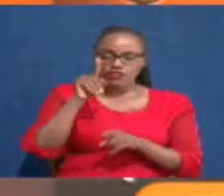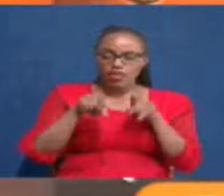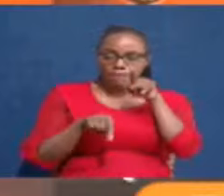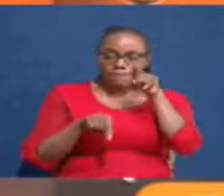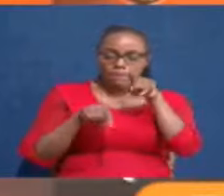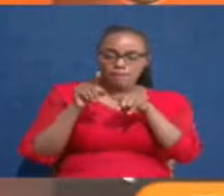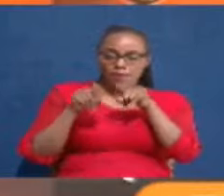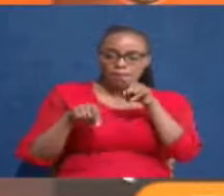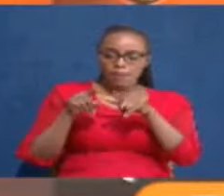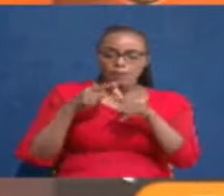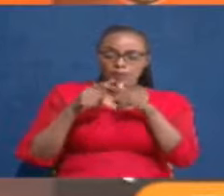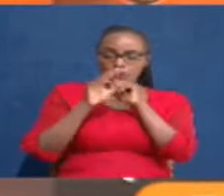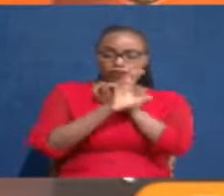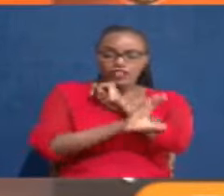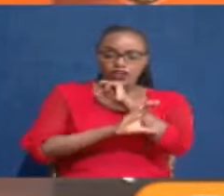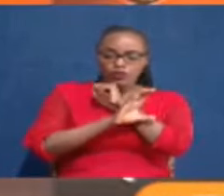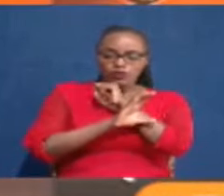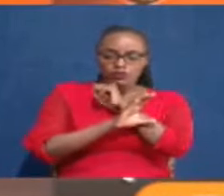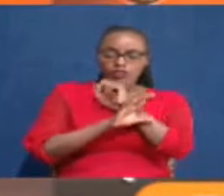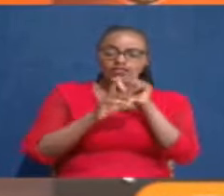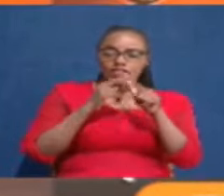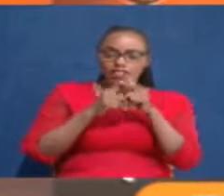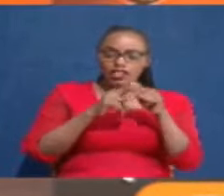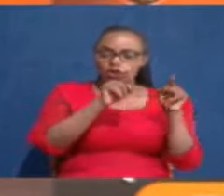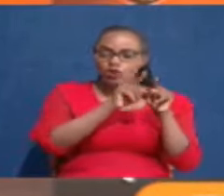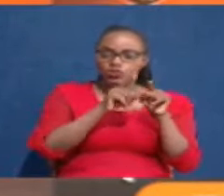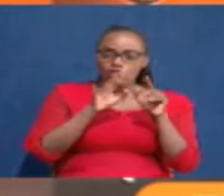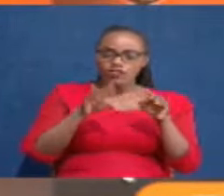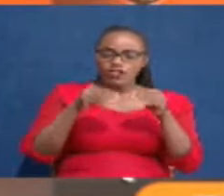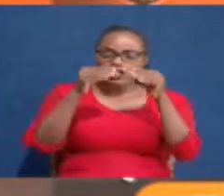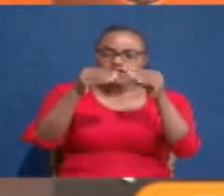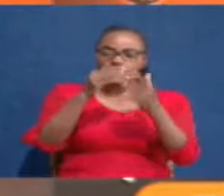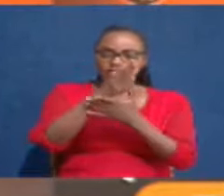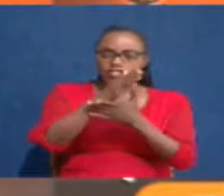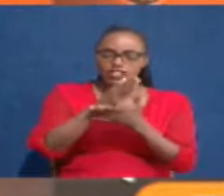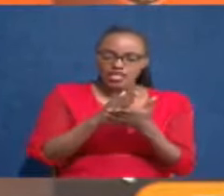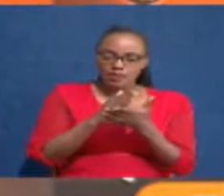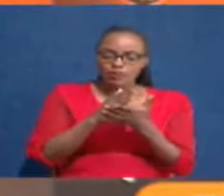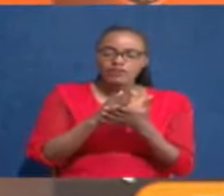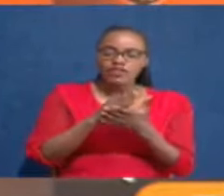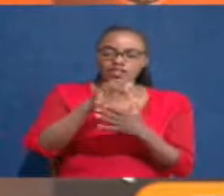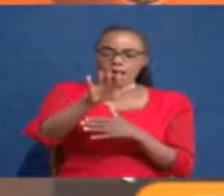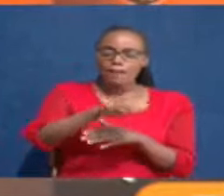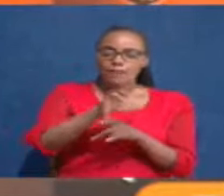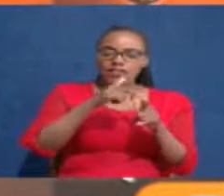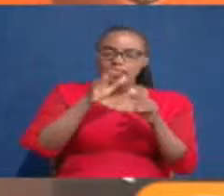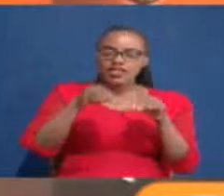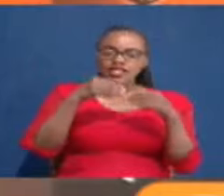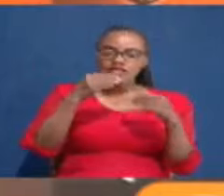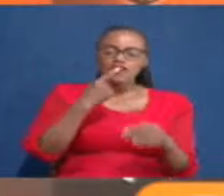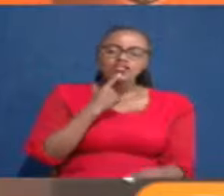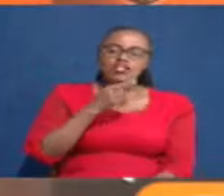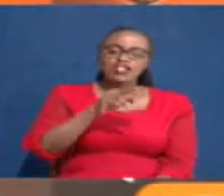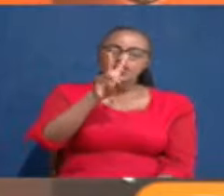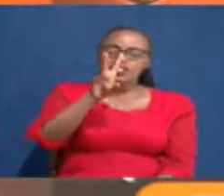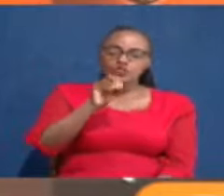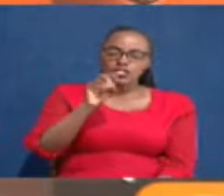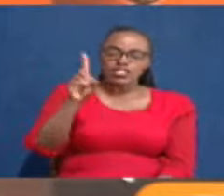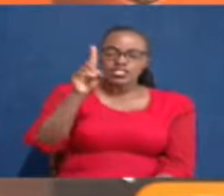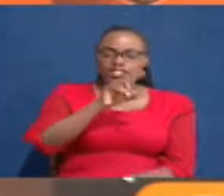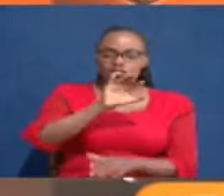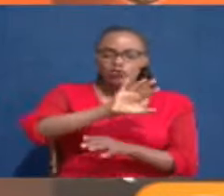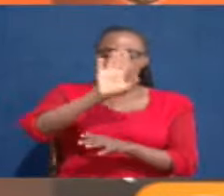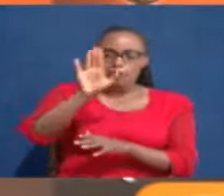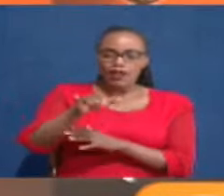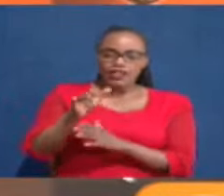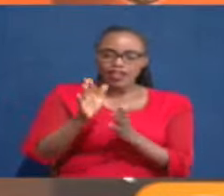the contributions. And they even went ahead to grant some reprieve to Parliament, giving them 120 days to go back